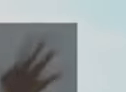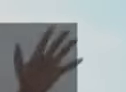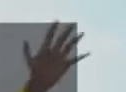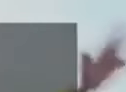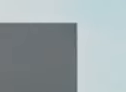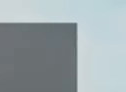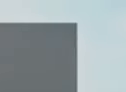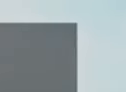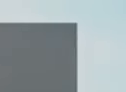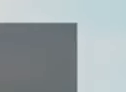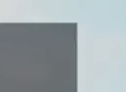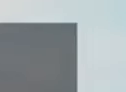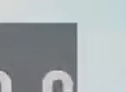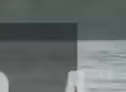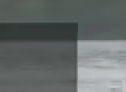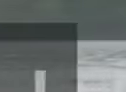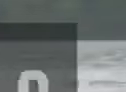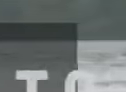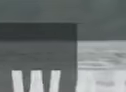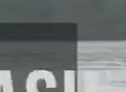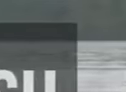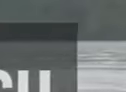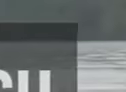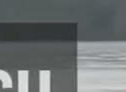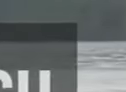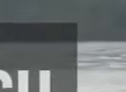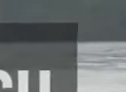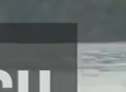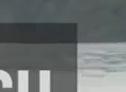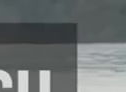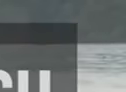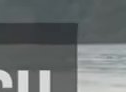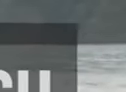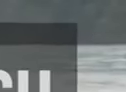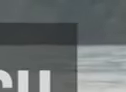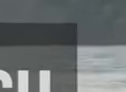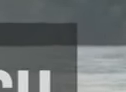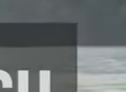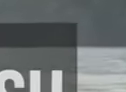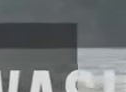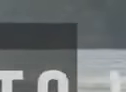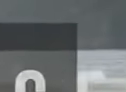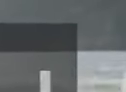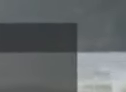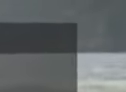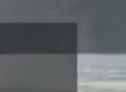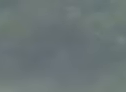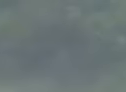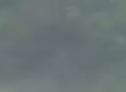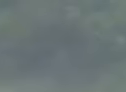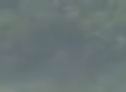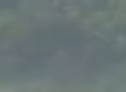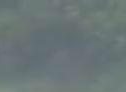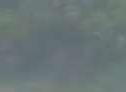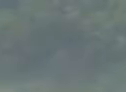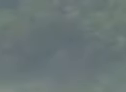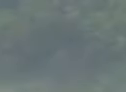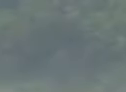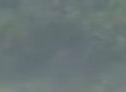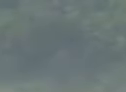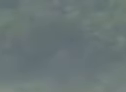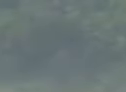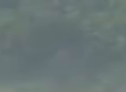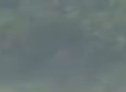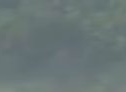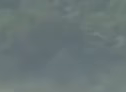badge, the mask on, and the gloves. Oh, and make sure that they have somewhere that you can wash your hands and sanitize. Do not be sharing